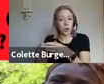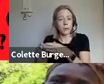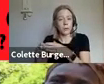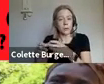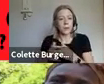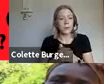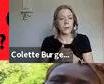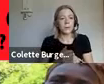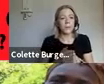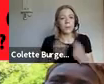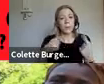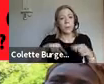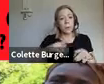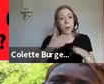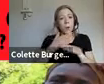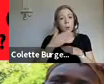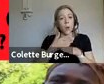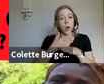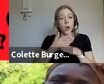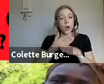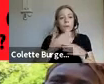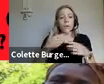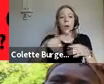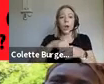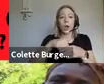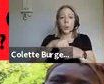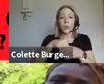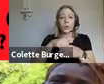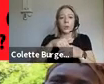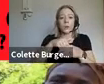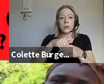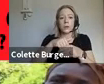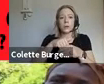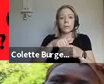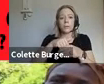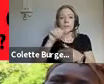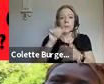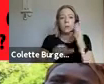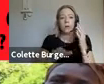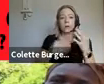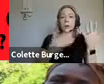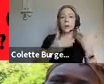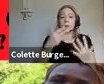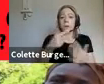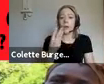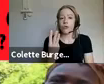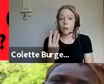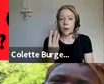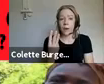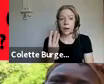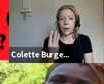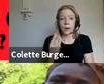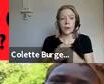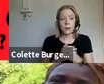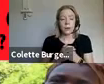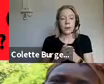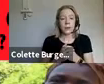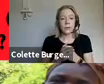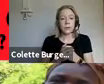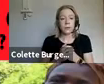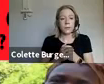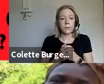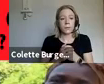work in inclusion field started in 1993 with our flagship